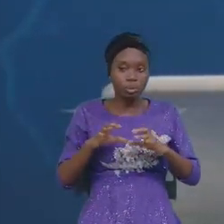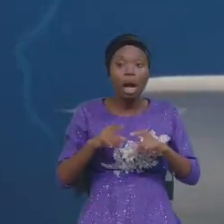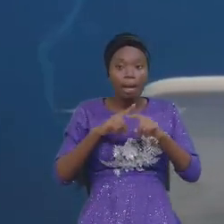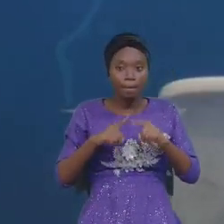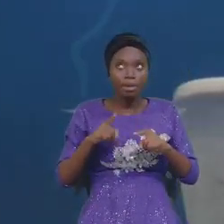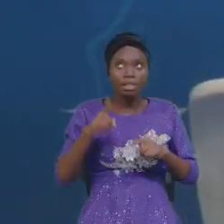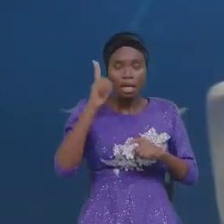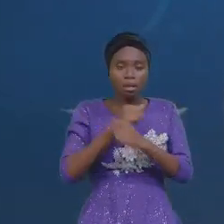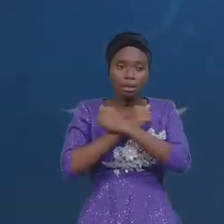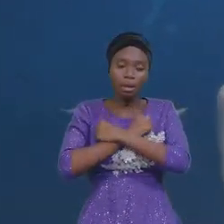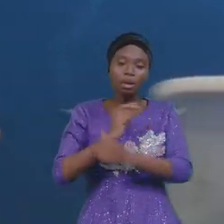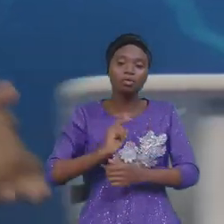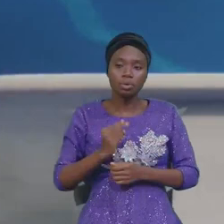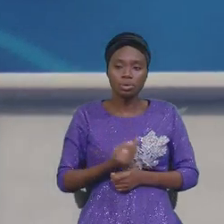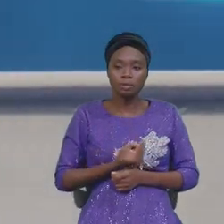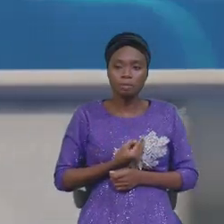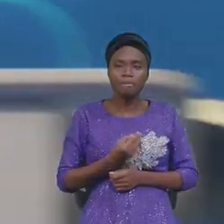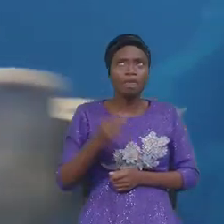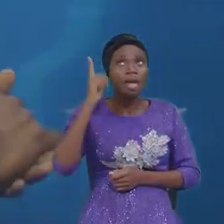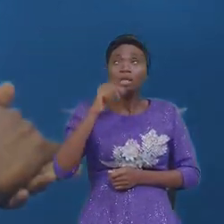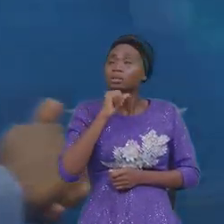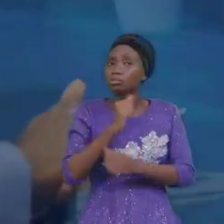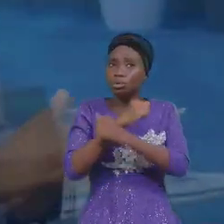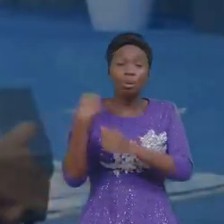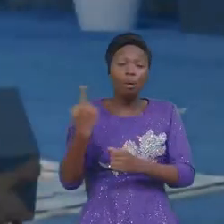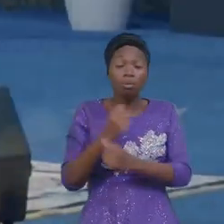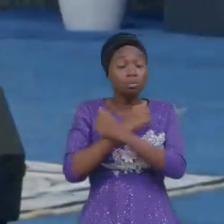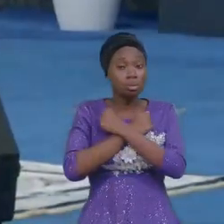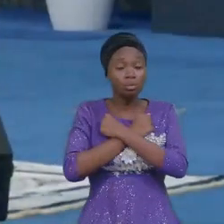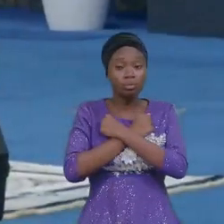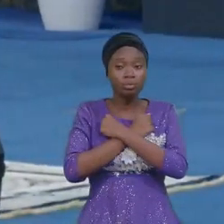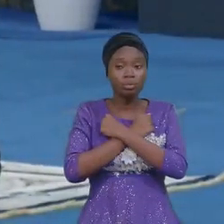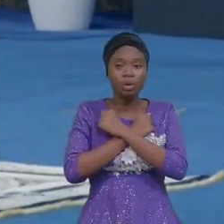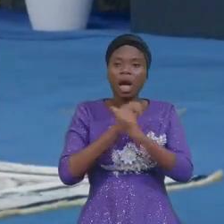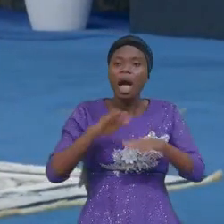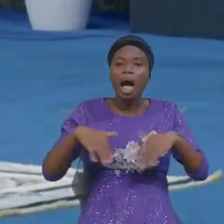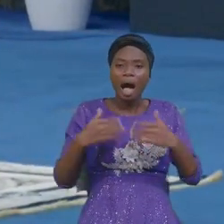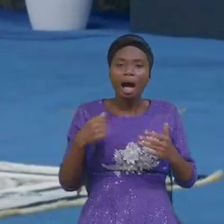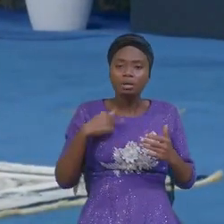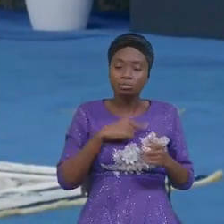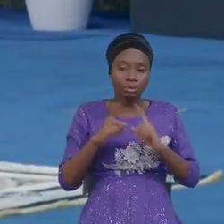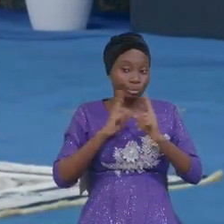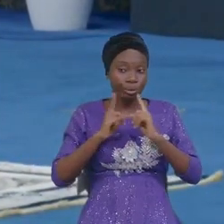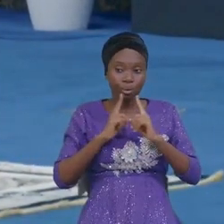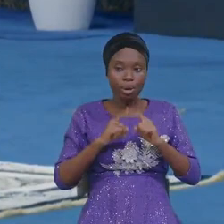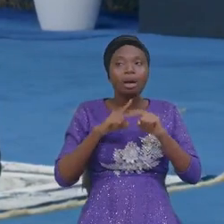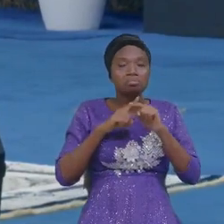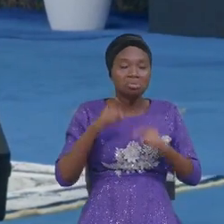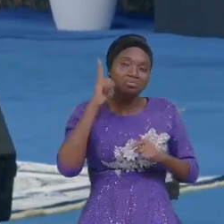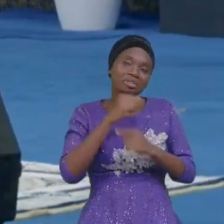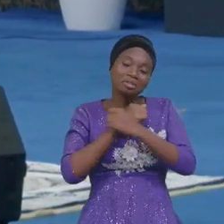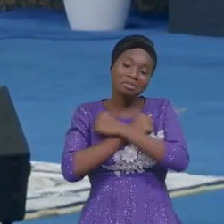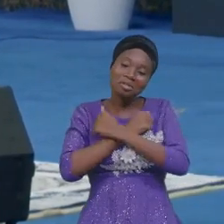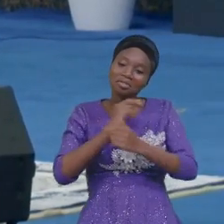loves us. He doesn't always love how we talk, but he loves us.